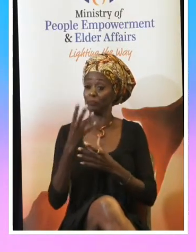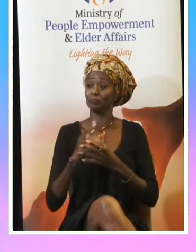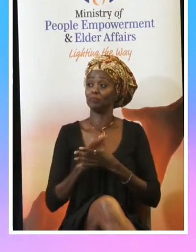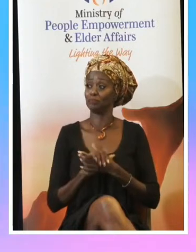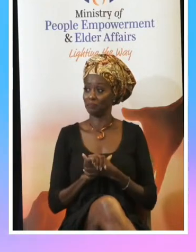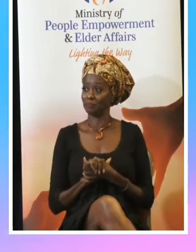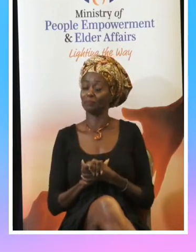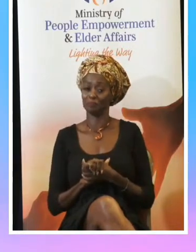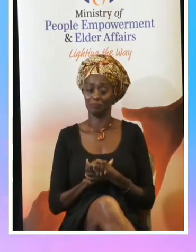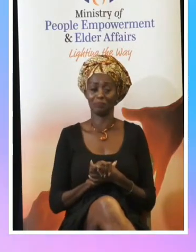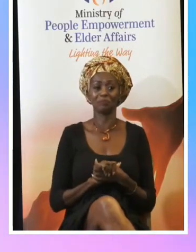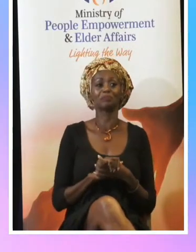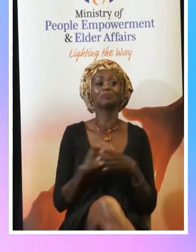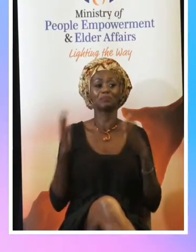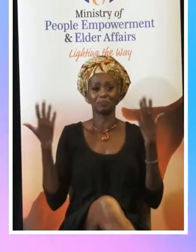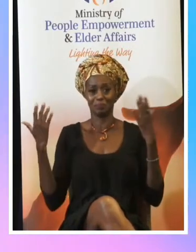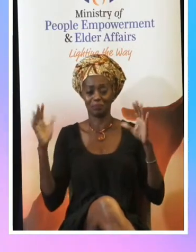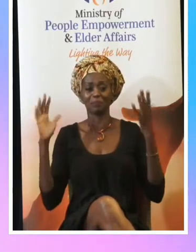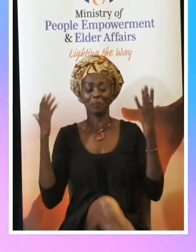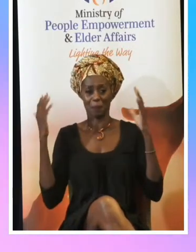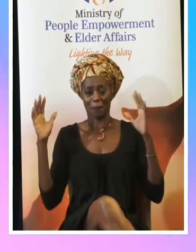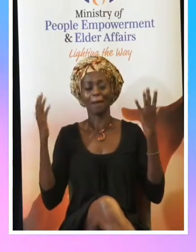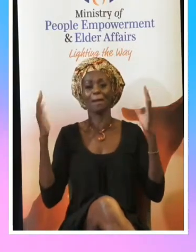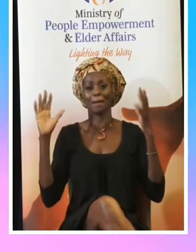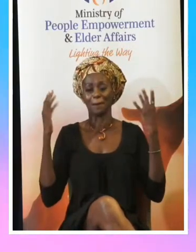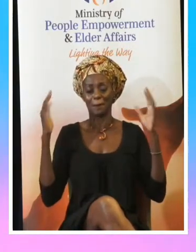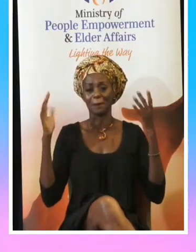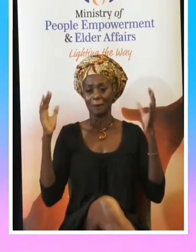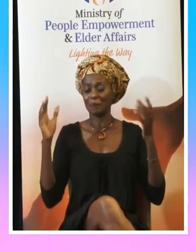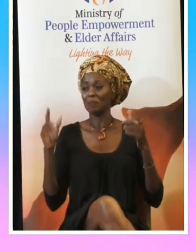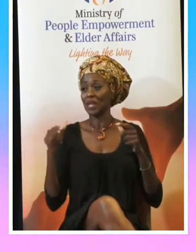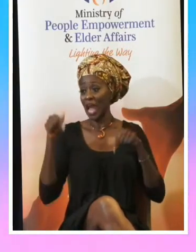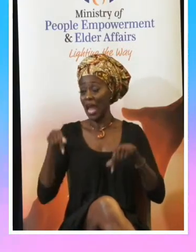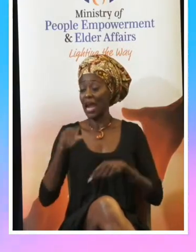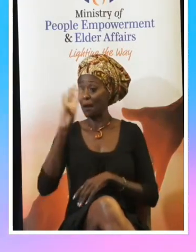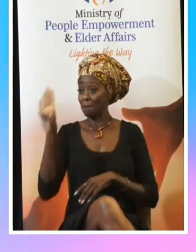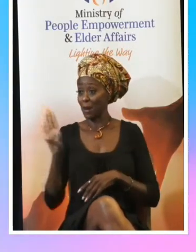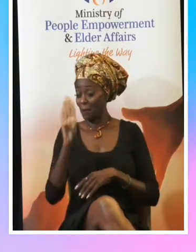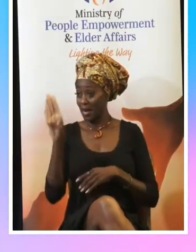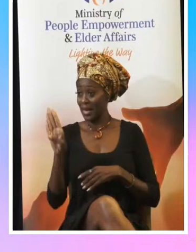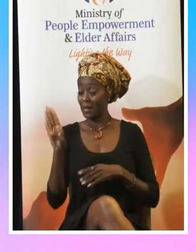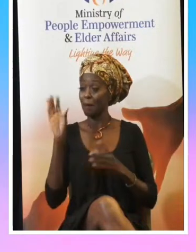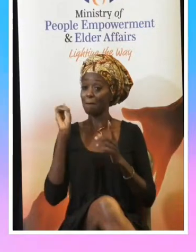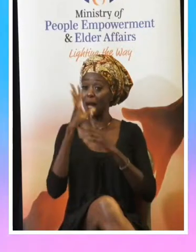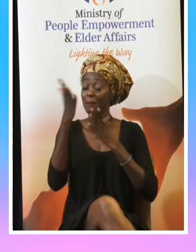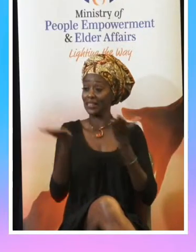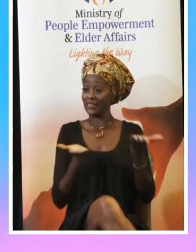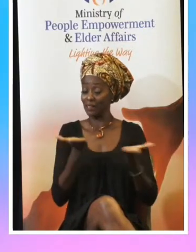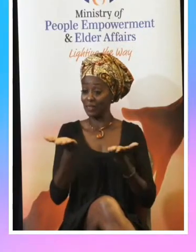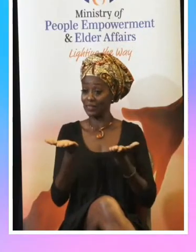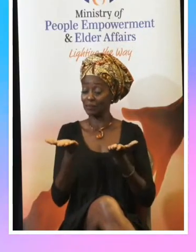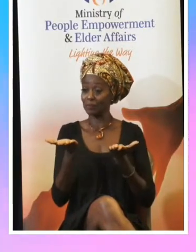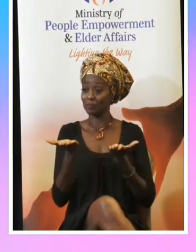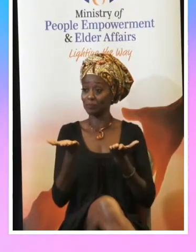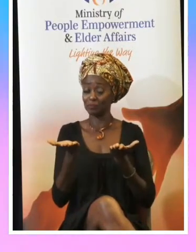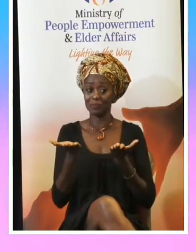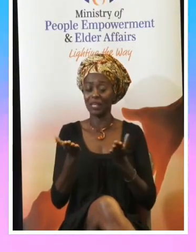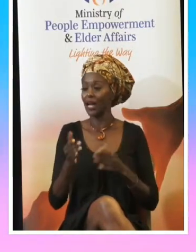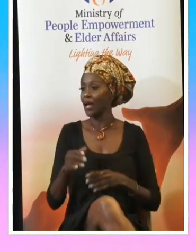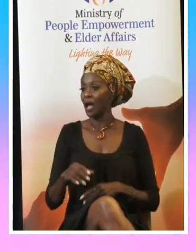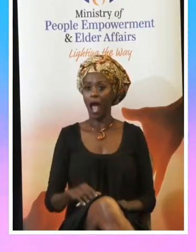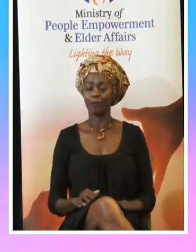that I have witnessed in Barbadian public service. He also calls you at 6 a.m. in the